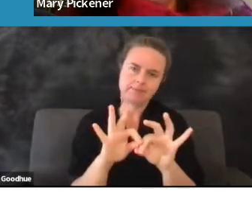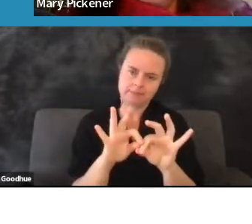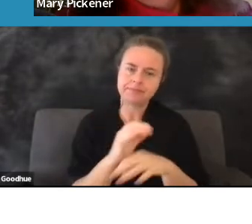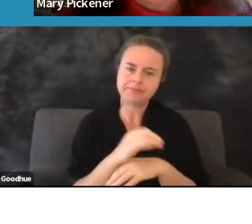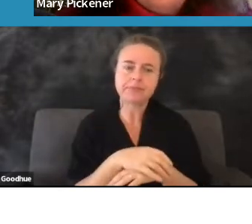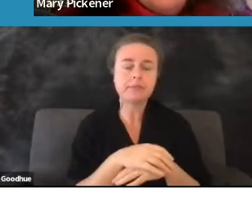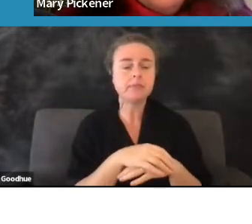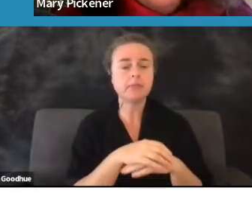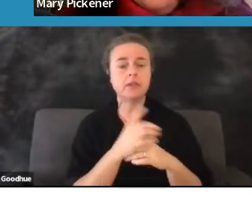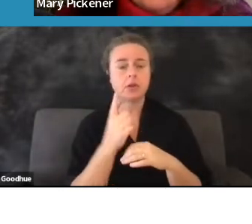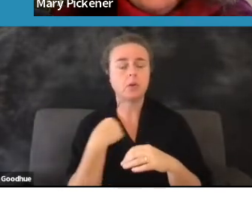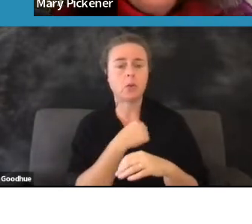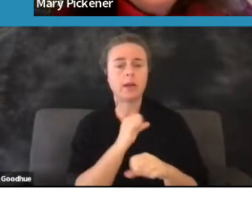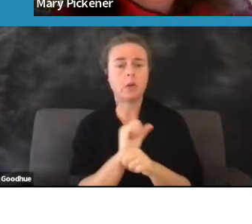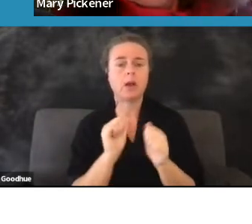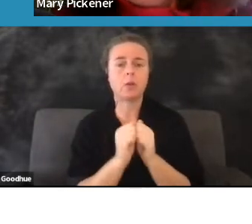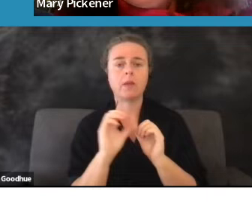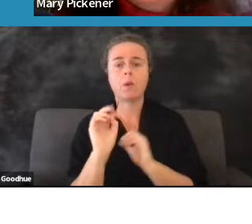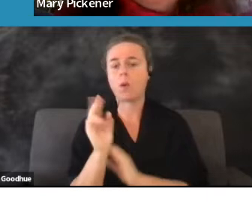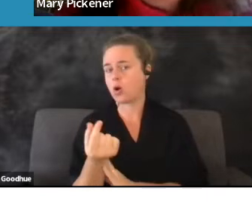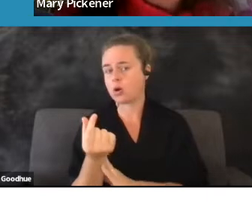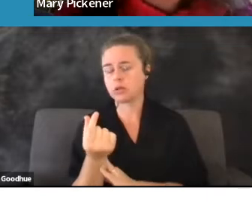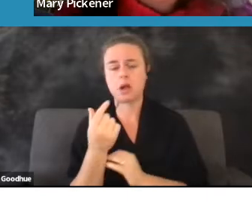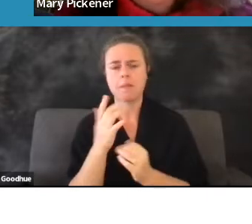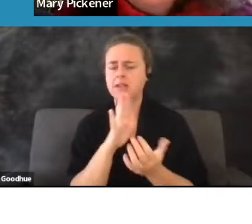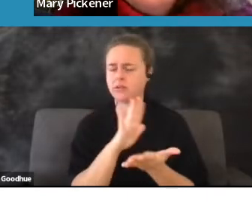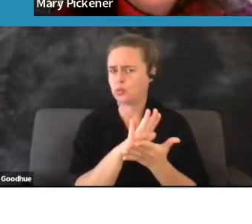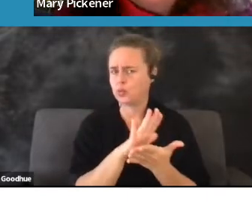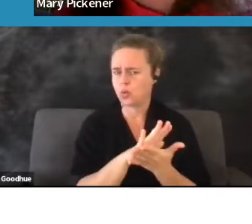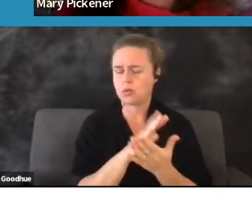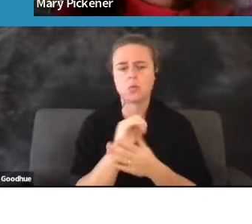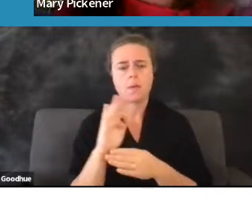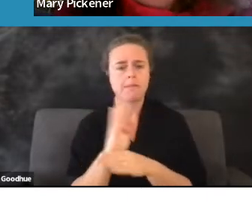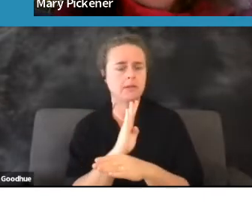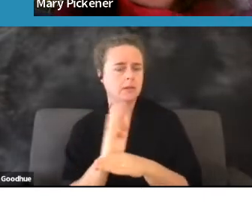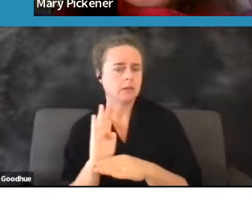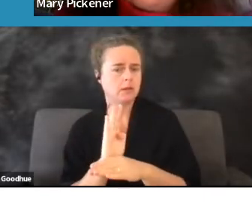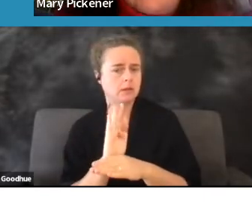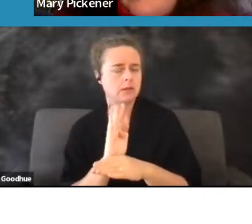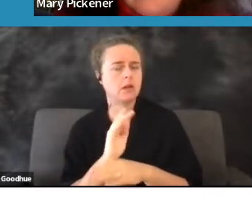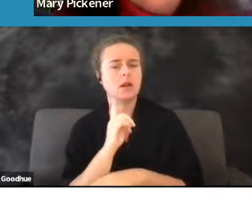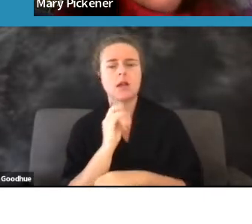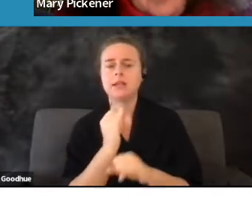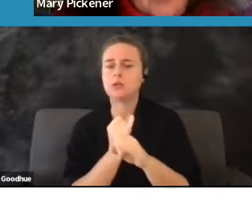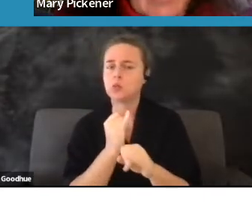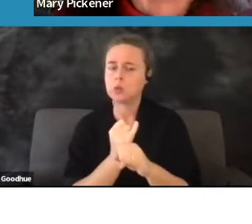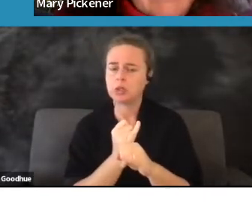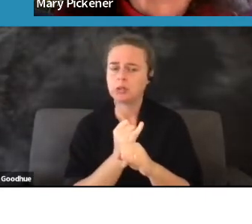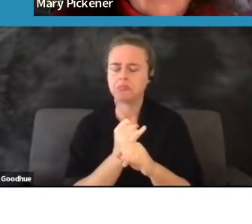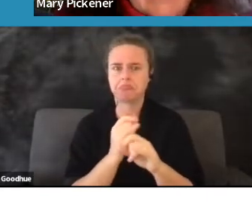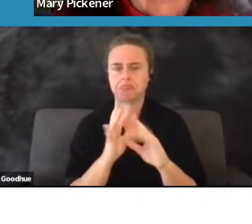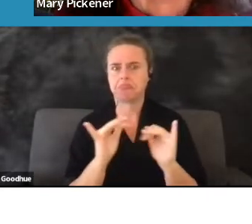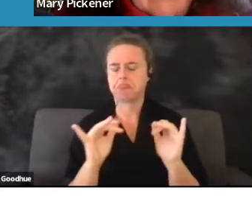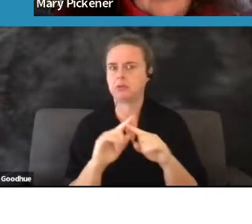And we work with organizations, whether it's schools or businesses, institutions of all